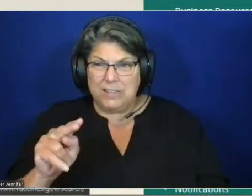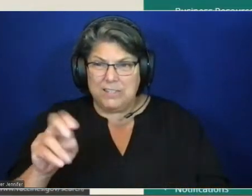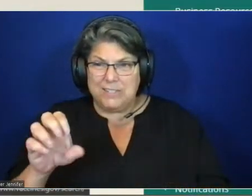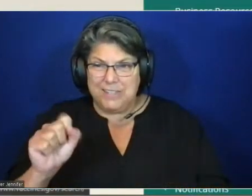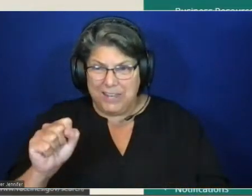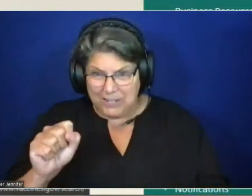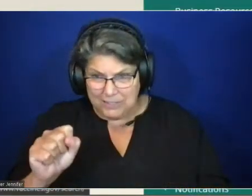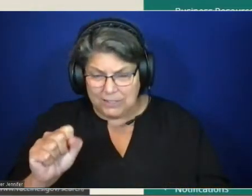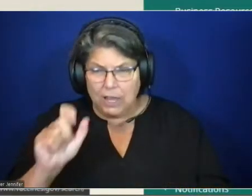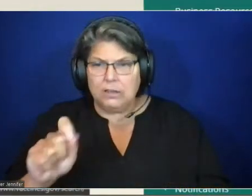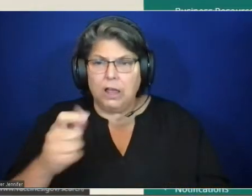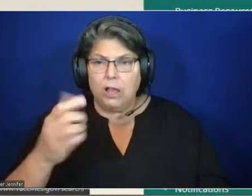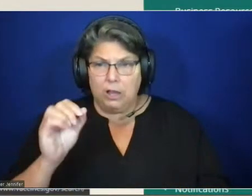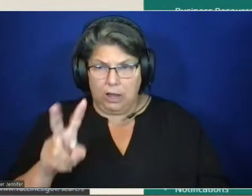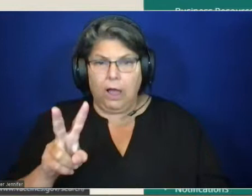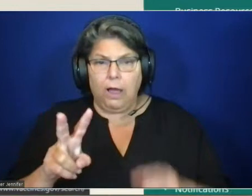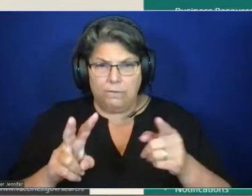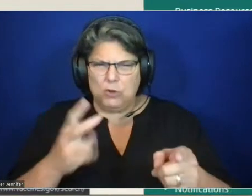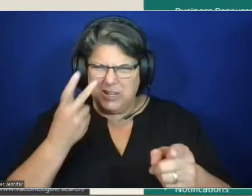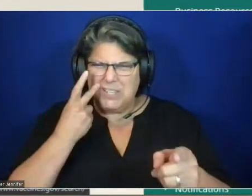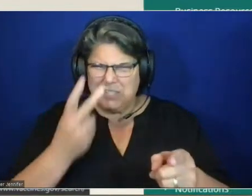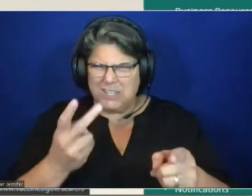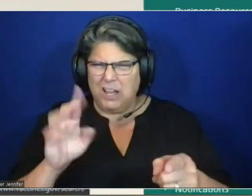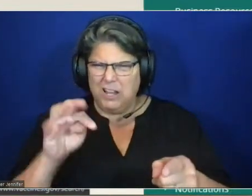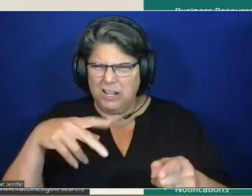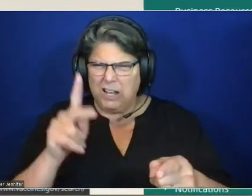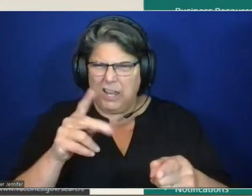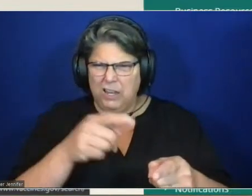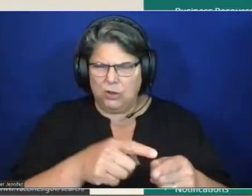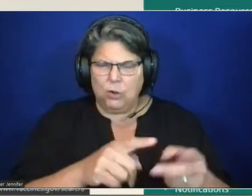vaccines.gov link that's located on our website, and you can also do it